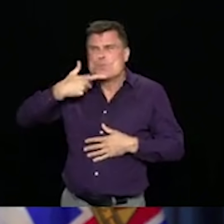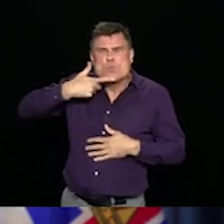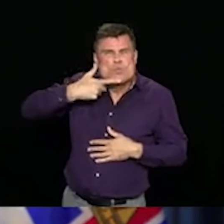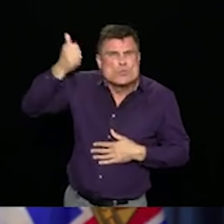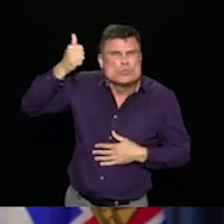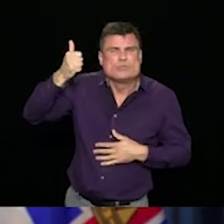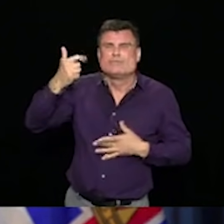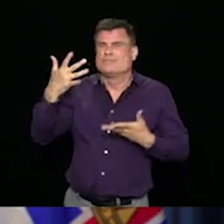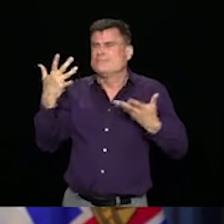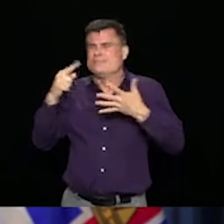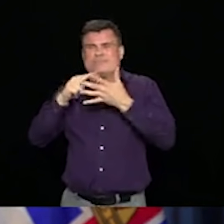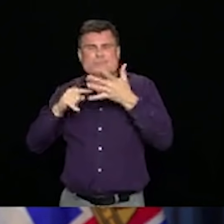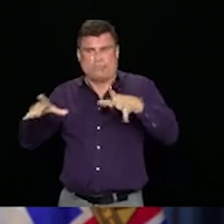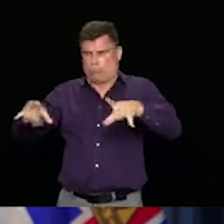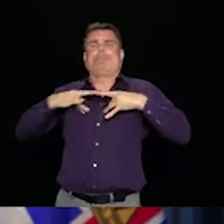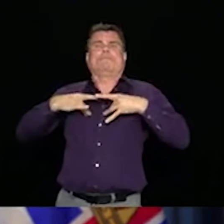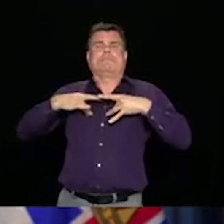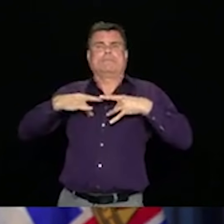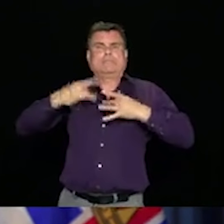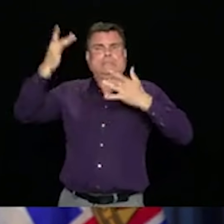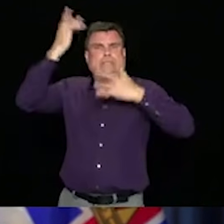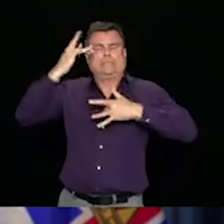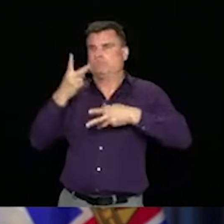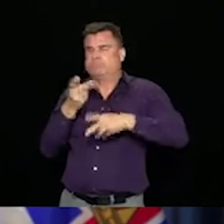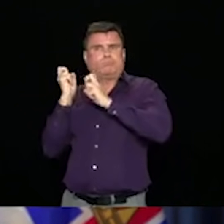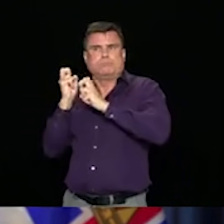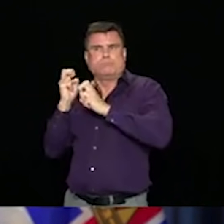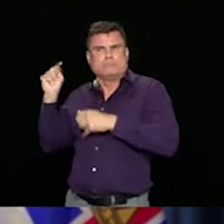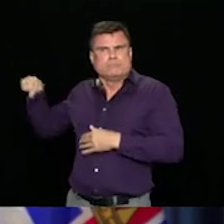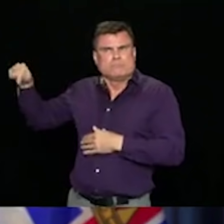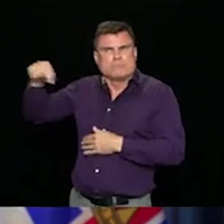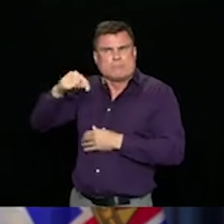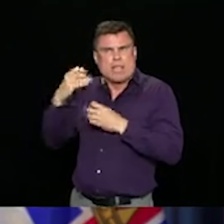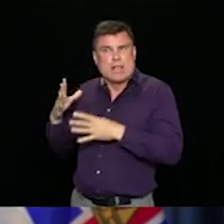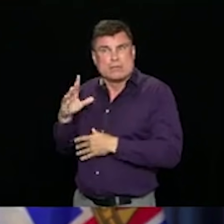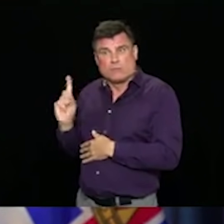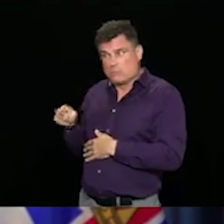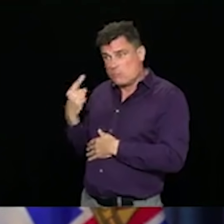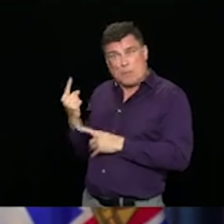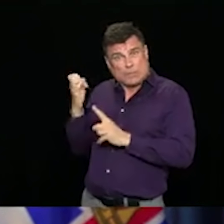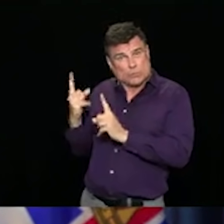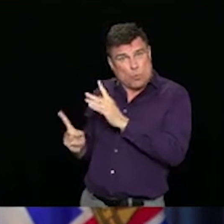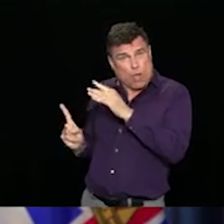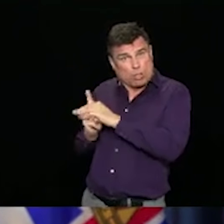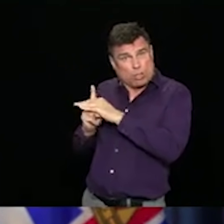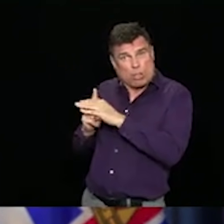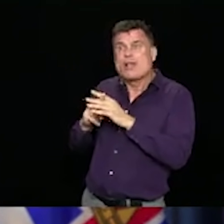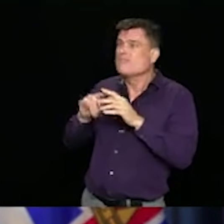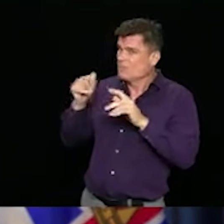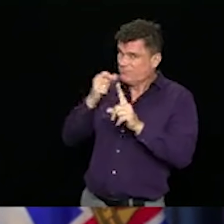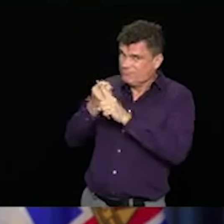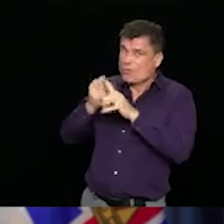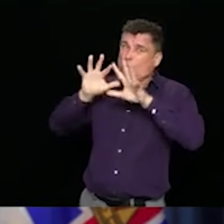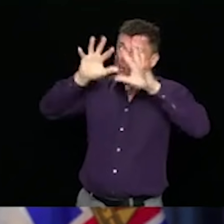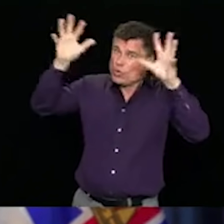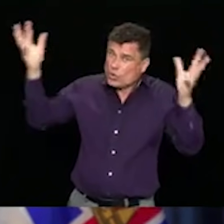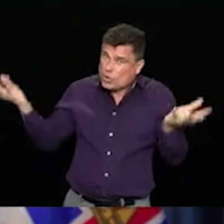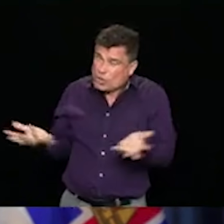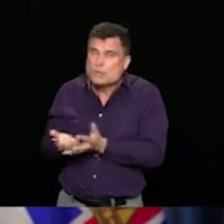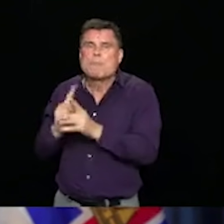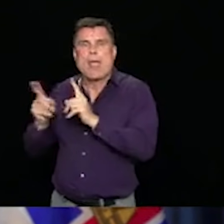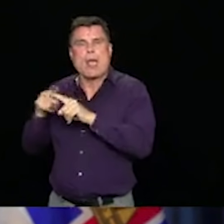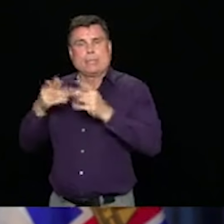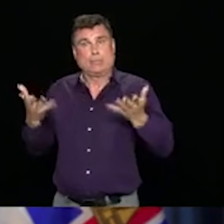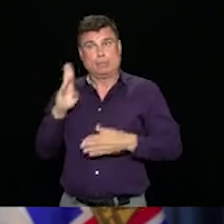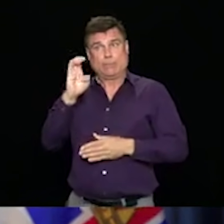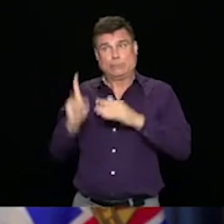care. And that vulnerability has been shown everywhere in the world. But in BC, because we've worked together, because